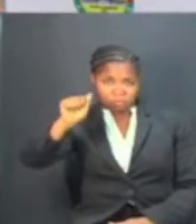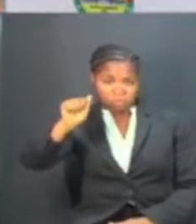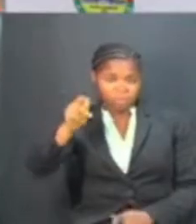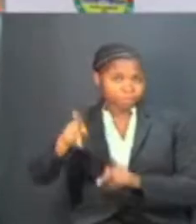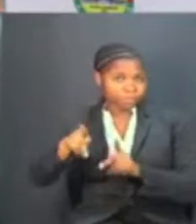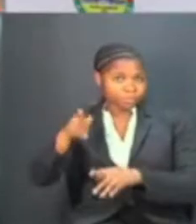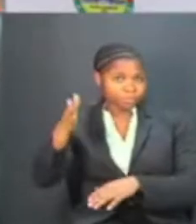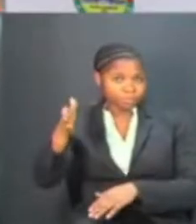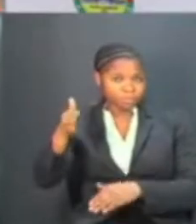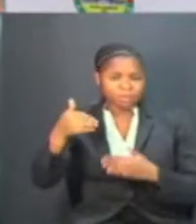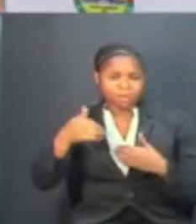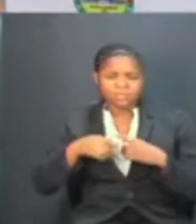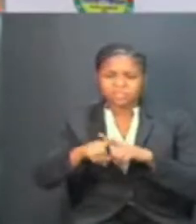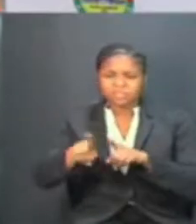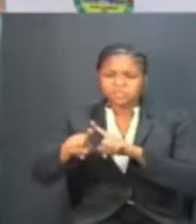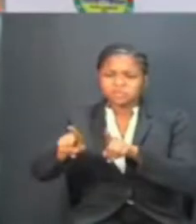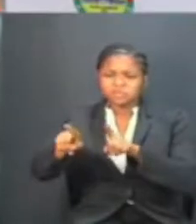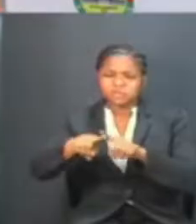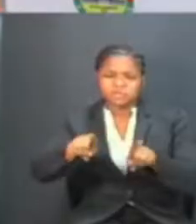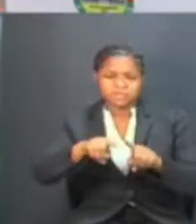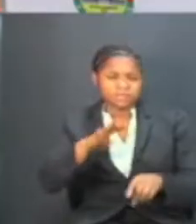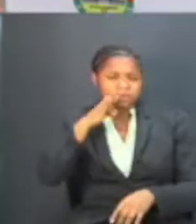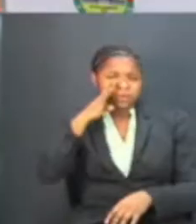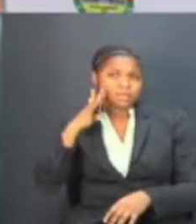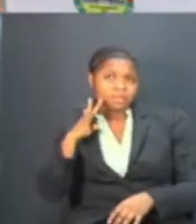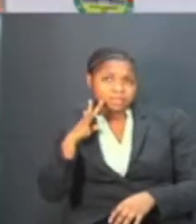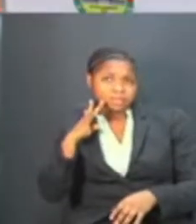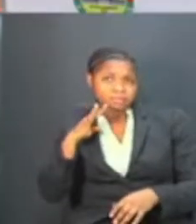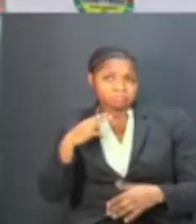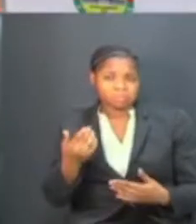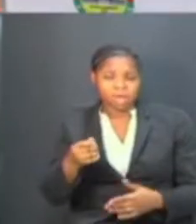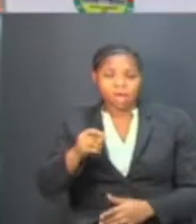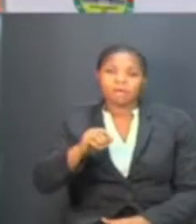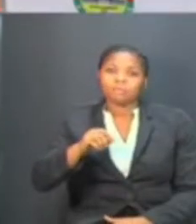decorations and shades. The Gonjas have it the same way.